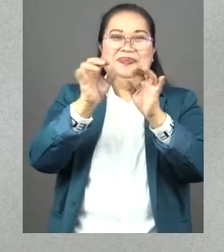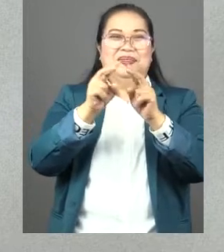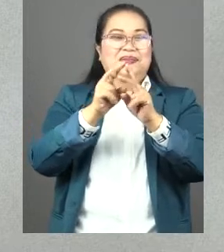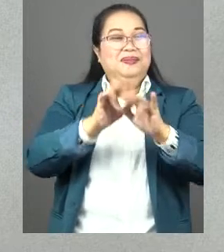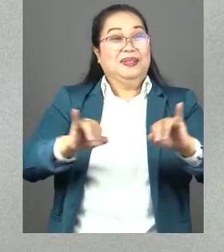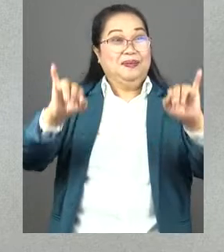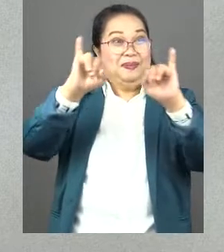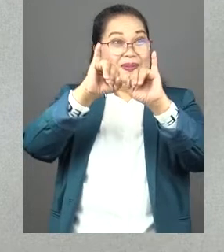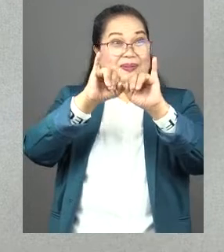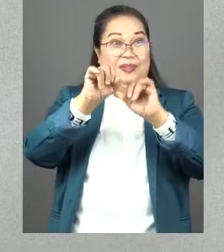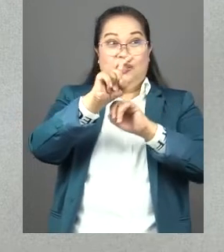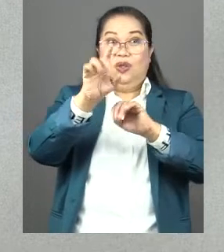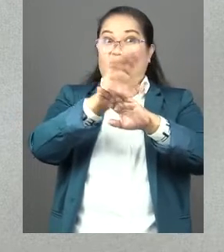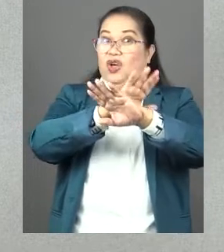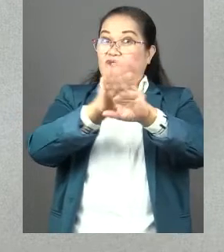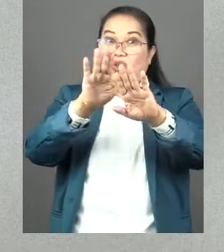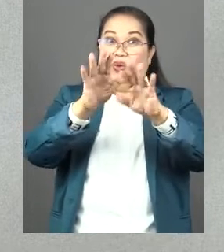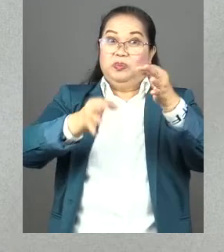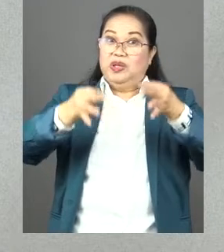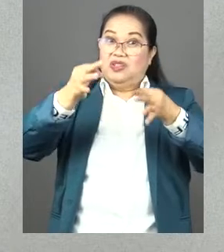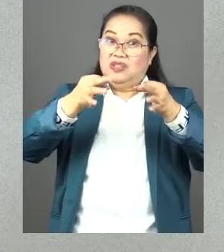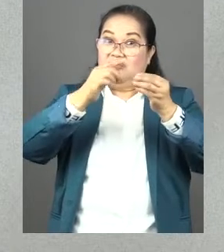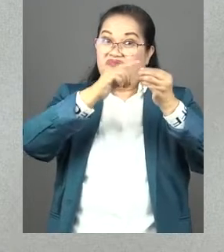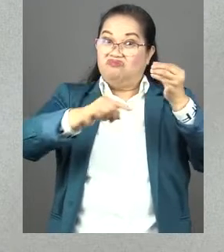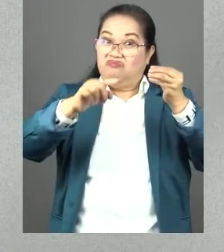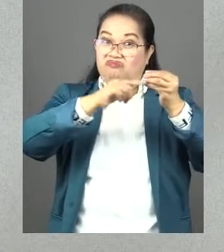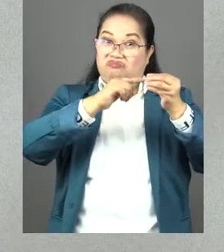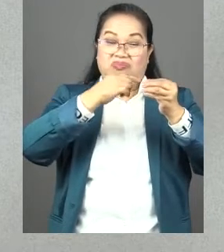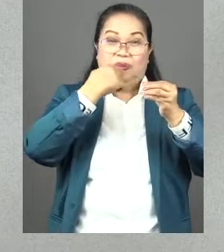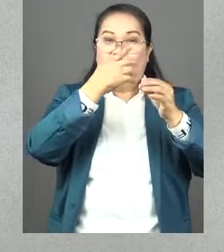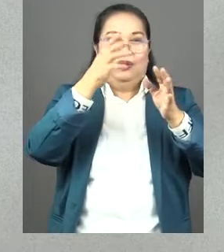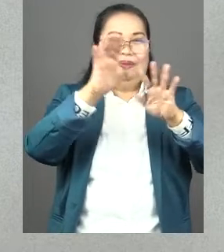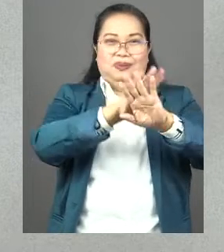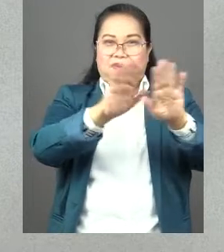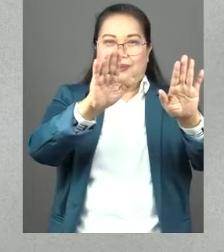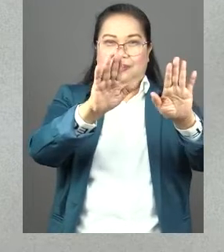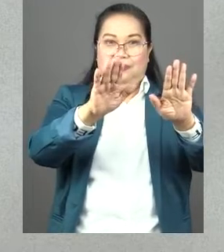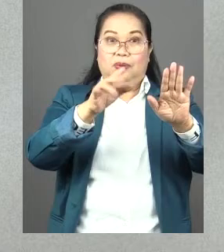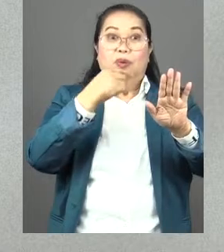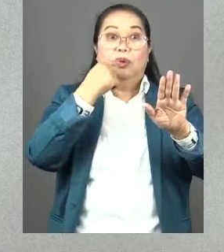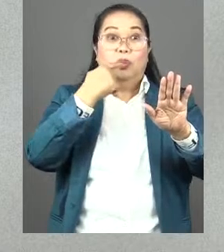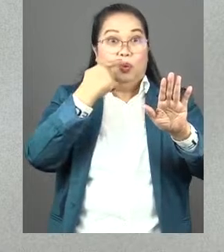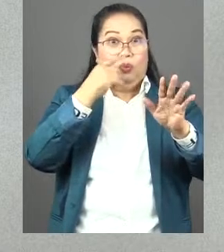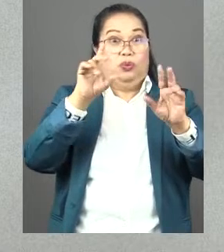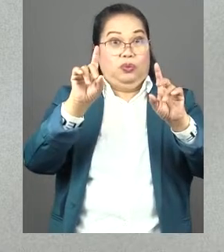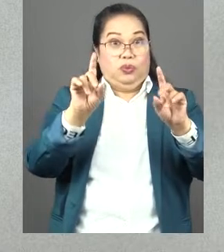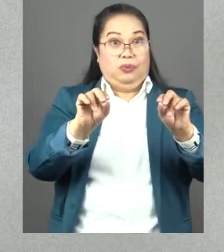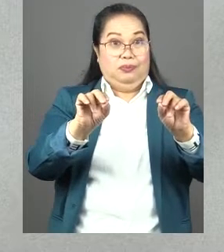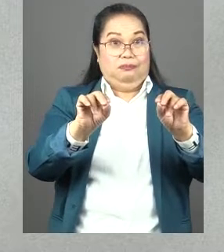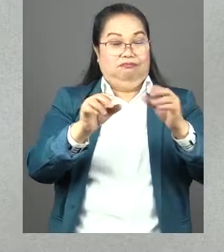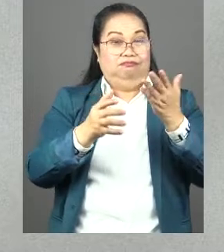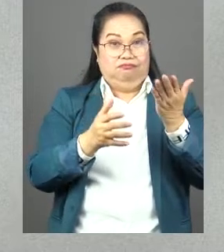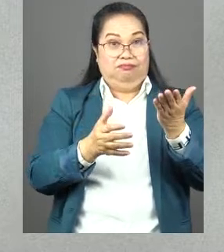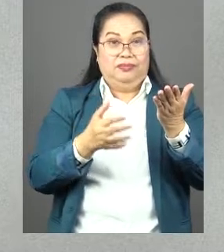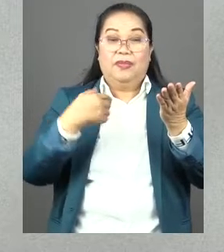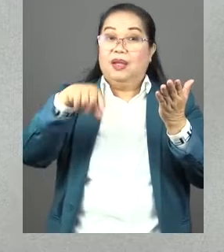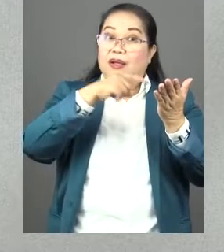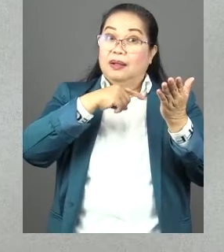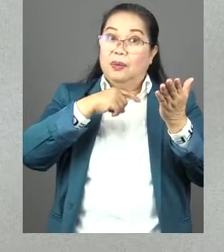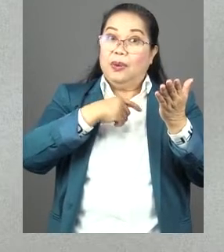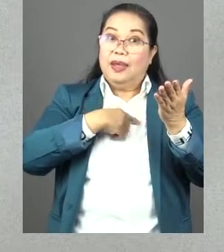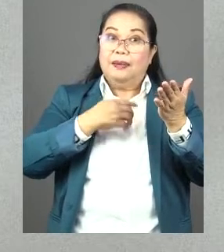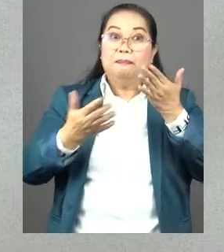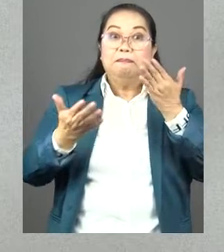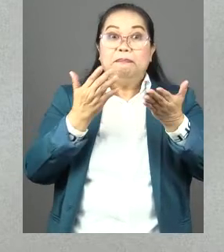important. Don't be judgmental towards those who don't, as well as to those who do. We who are